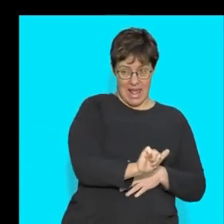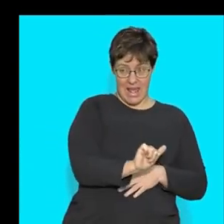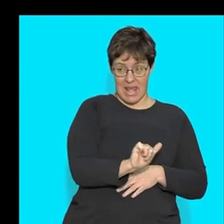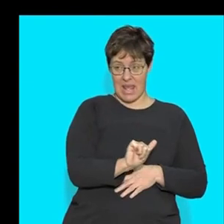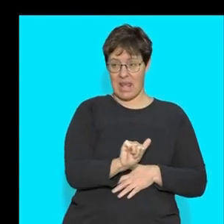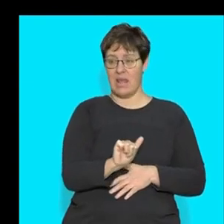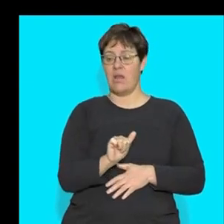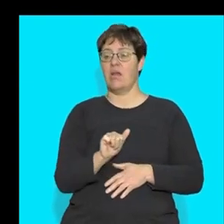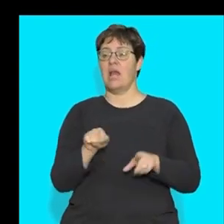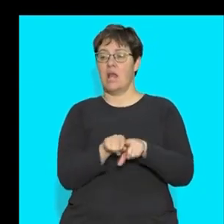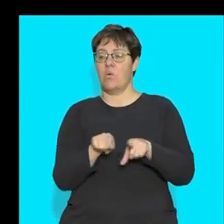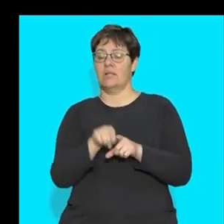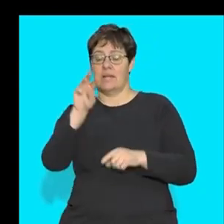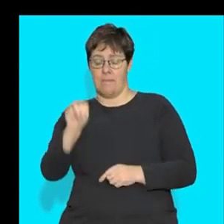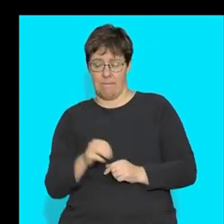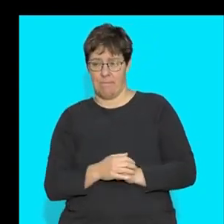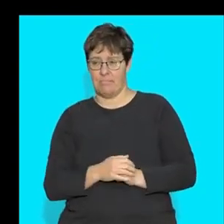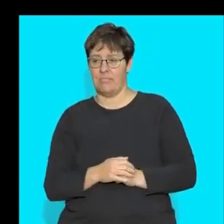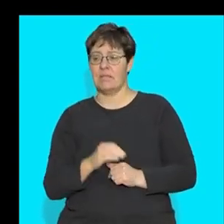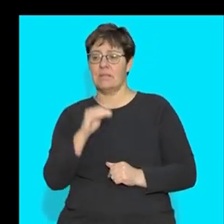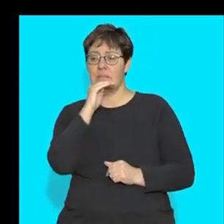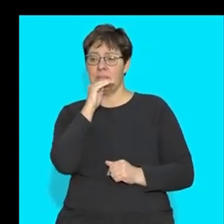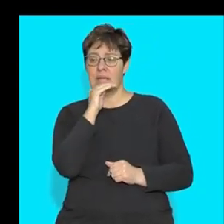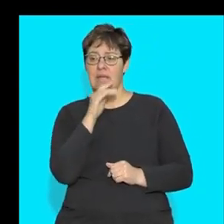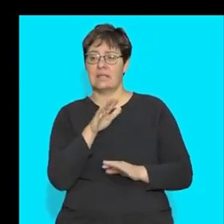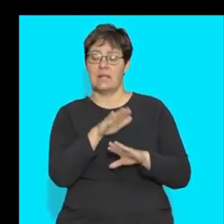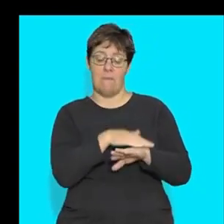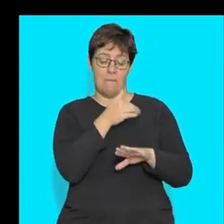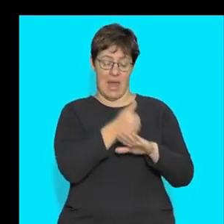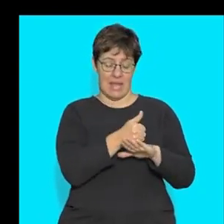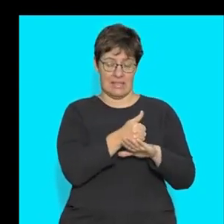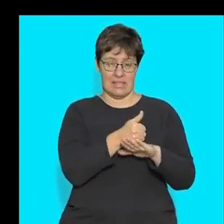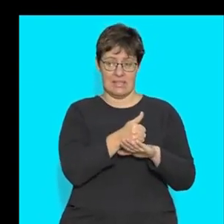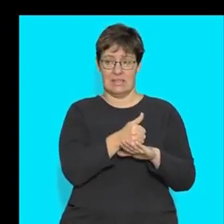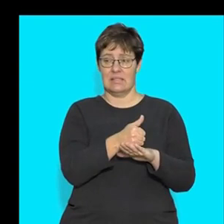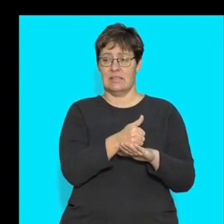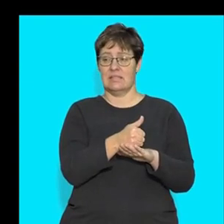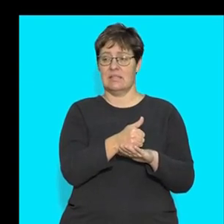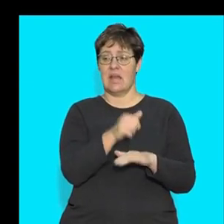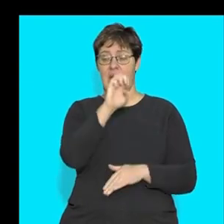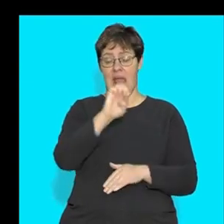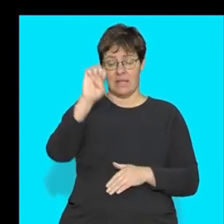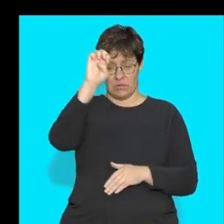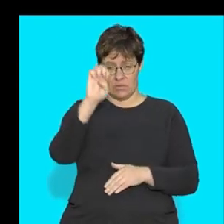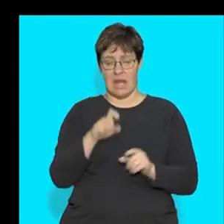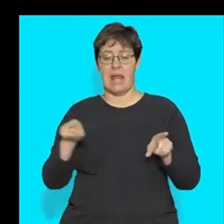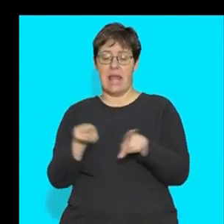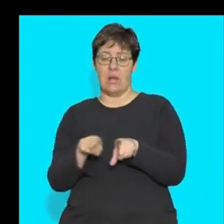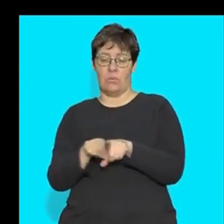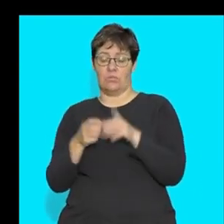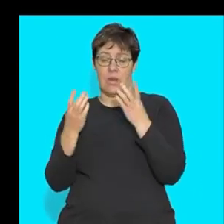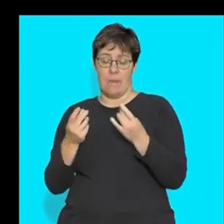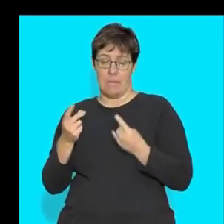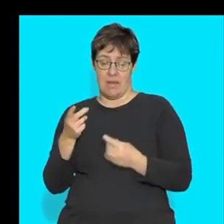as, it's going to be base to the exponent is equals to the number,